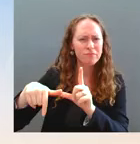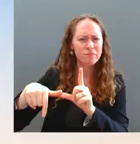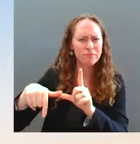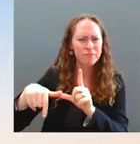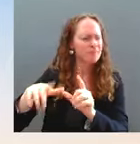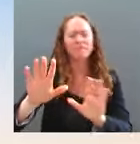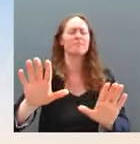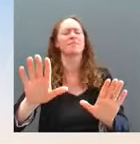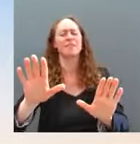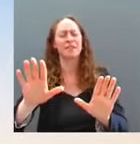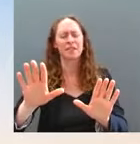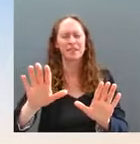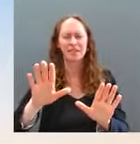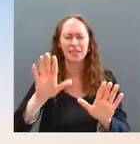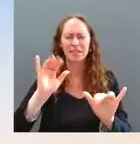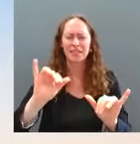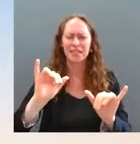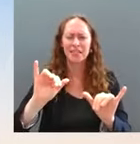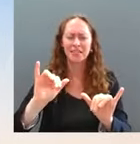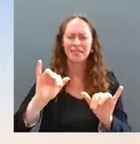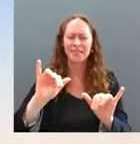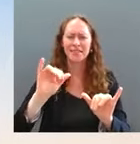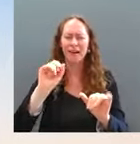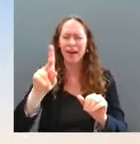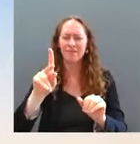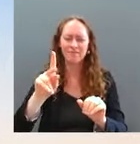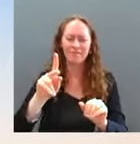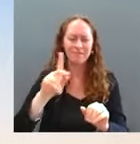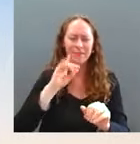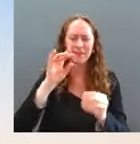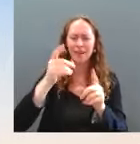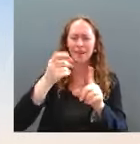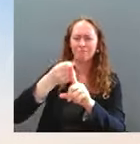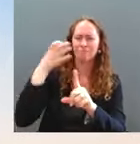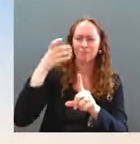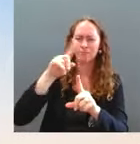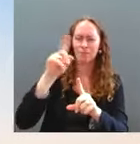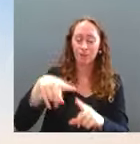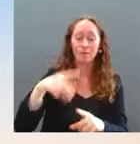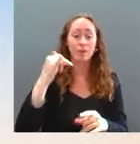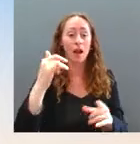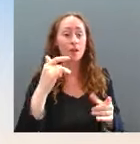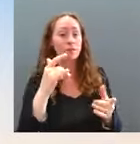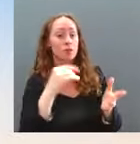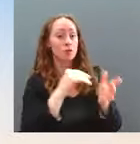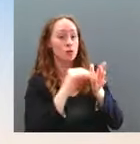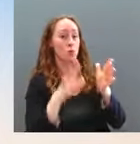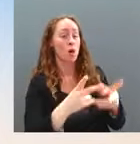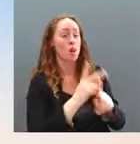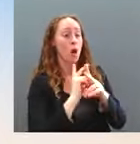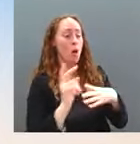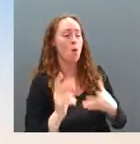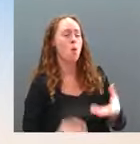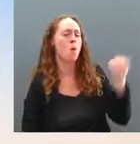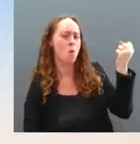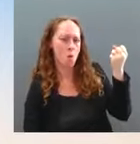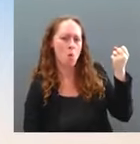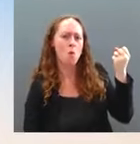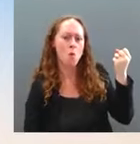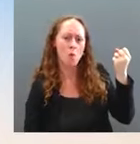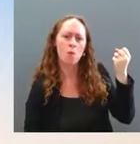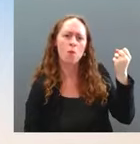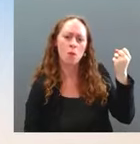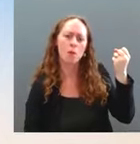pause, what I said yesterday is also that what we look at is the impact of the pandemic on the economic recovery. And even though the